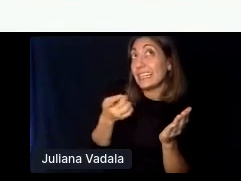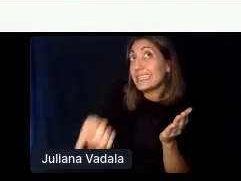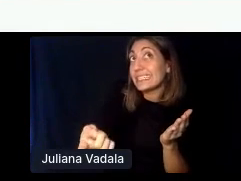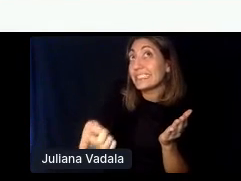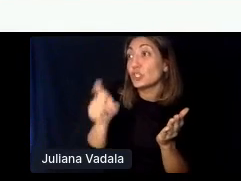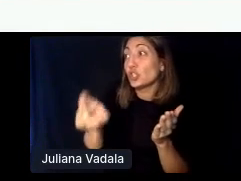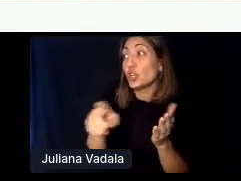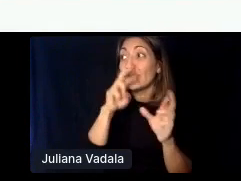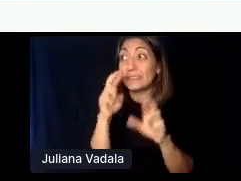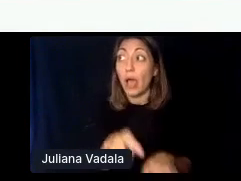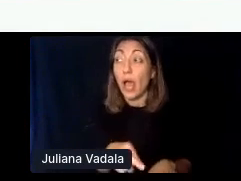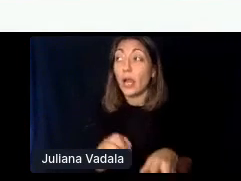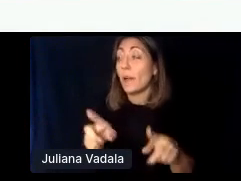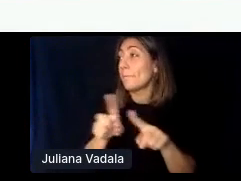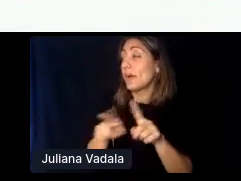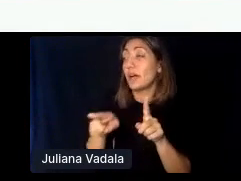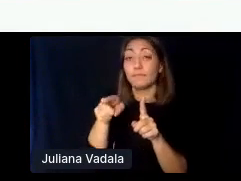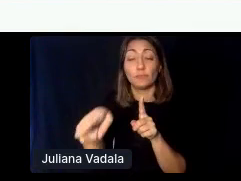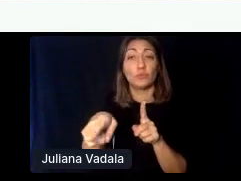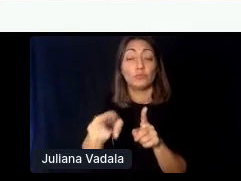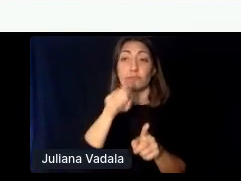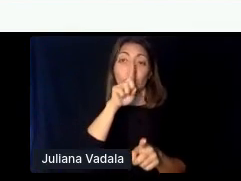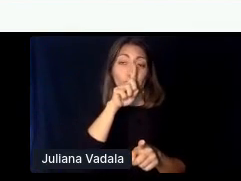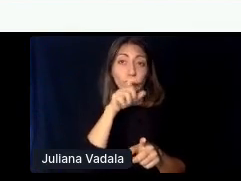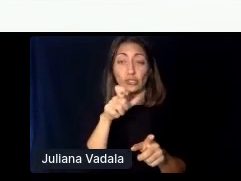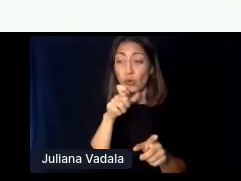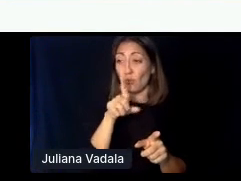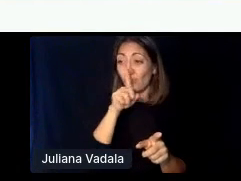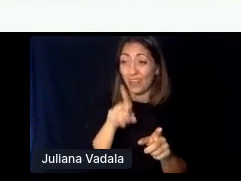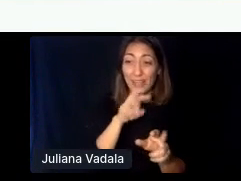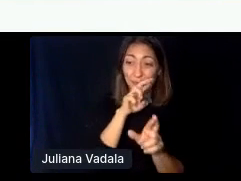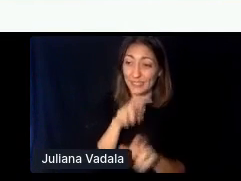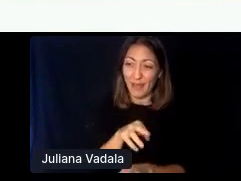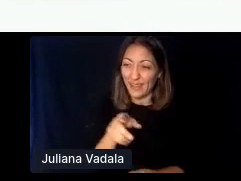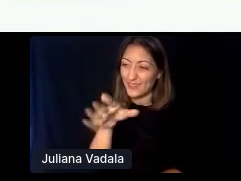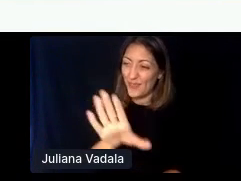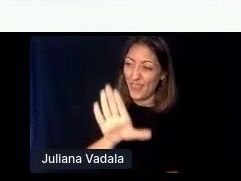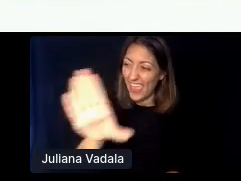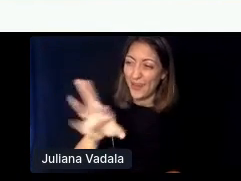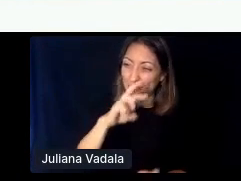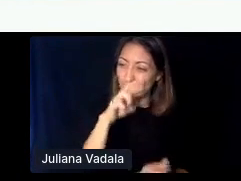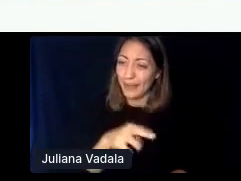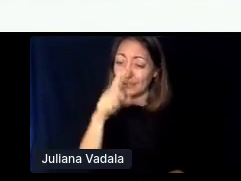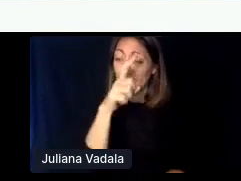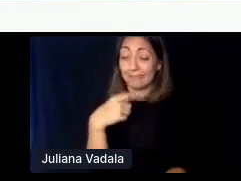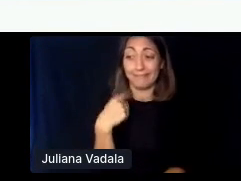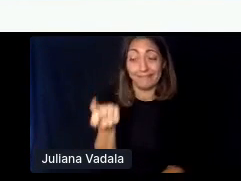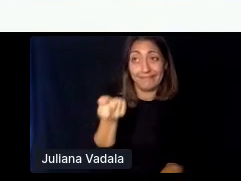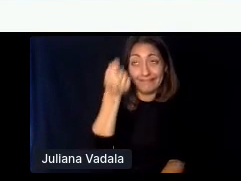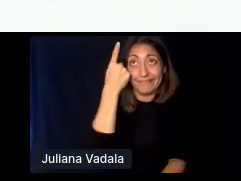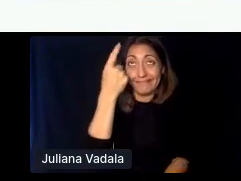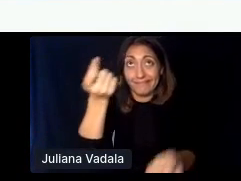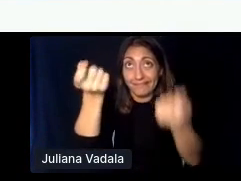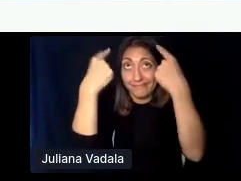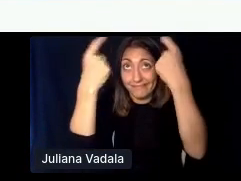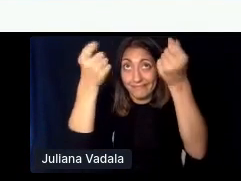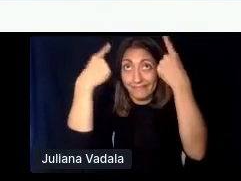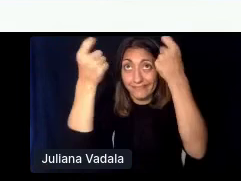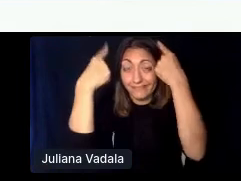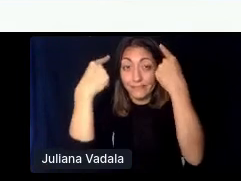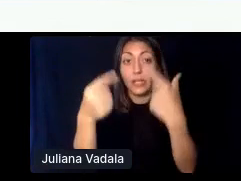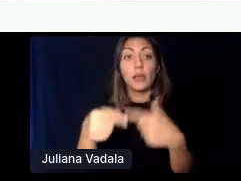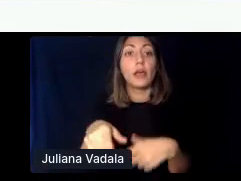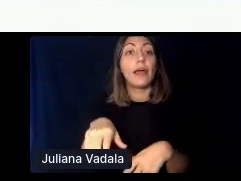but you don't acknowledge their responses because you can't understand them. So at the end of the conversation, you label them as a